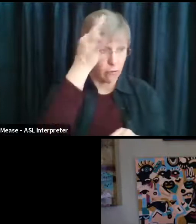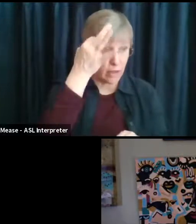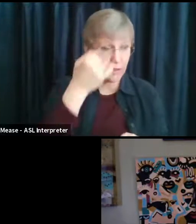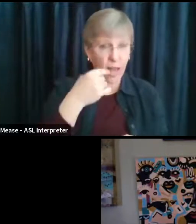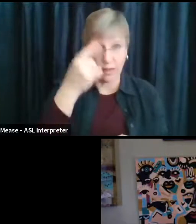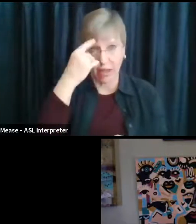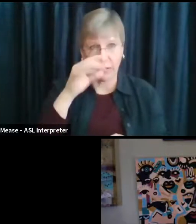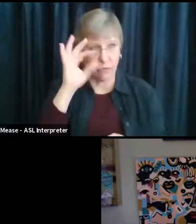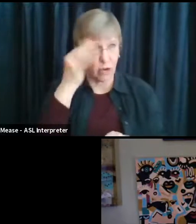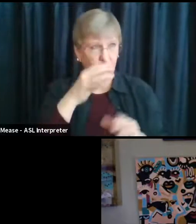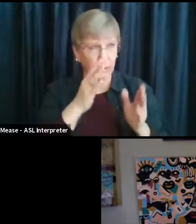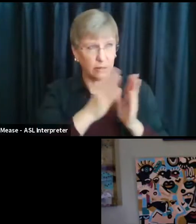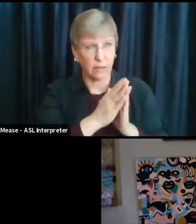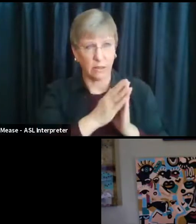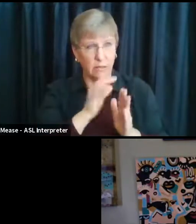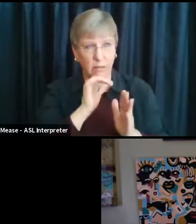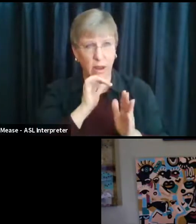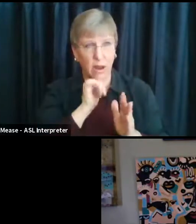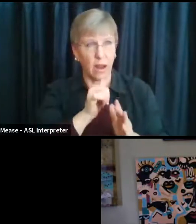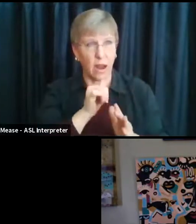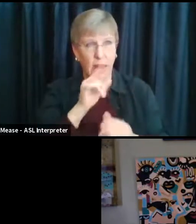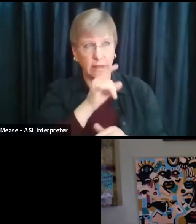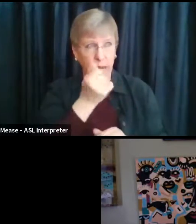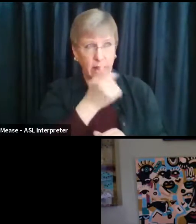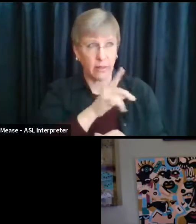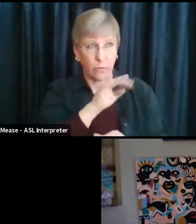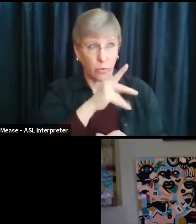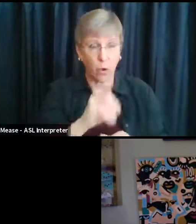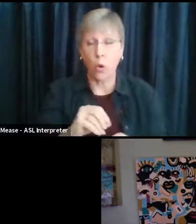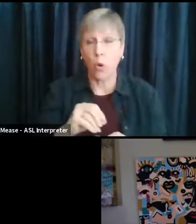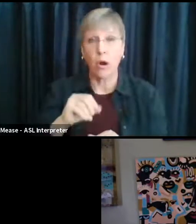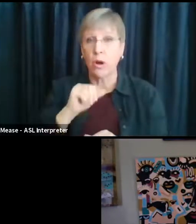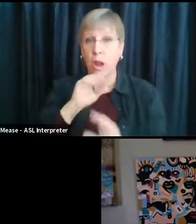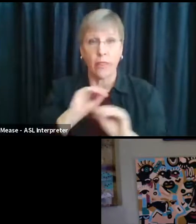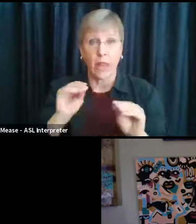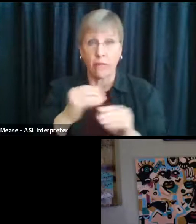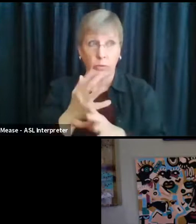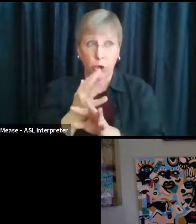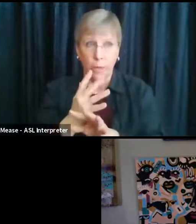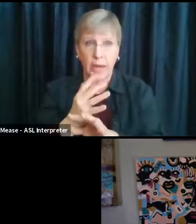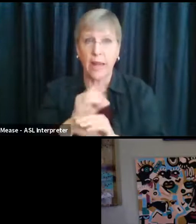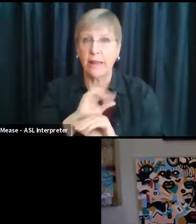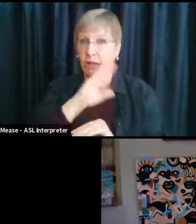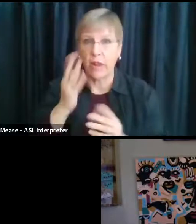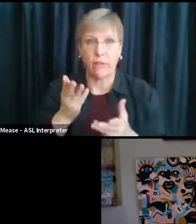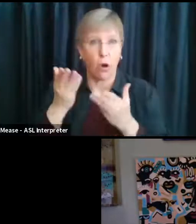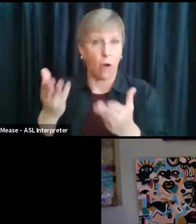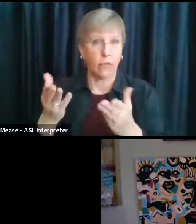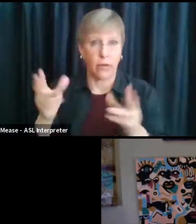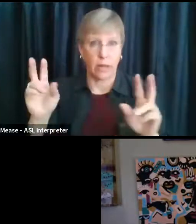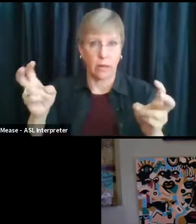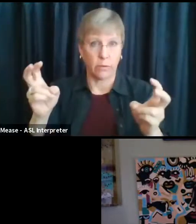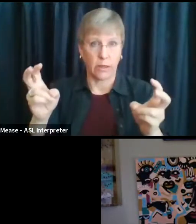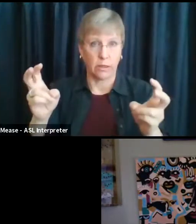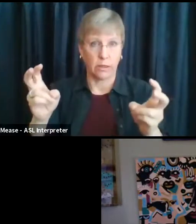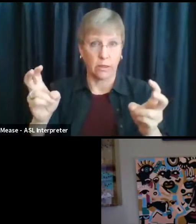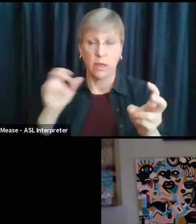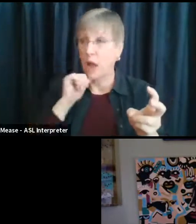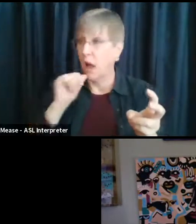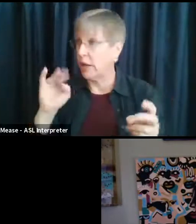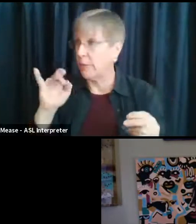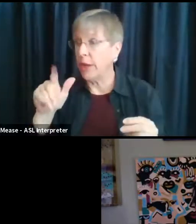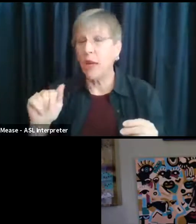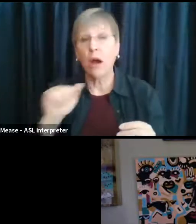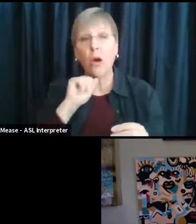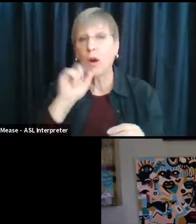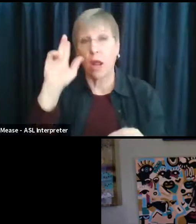Togo, but they're not asking anything to Germany, and they've never raised the subject, neither in the media or in